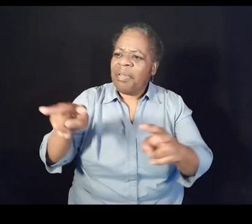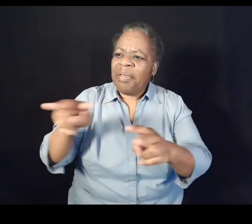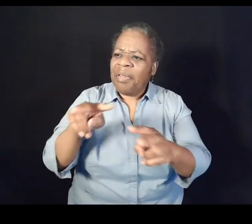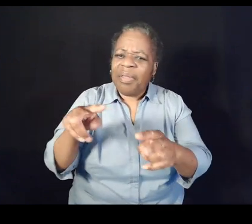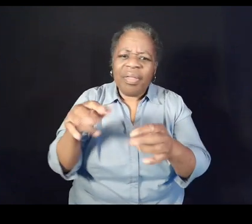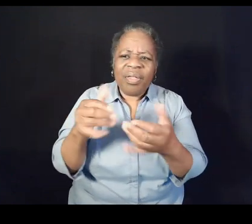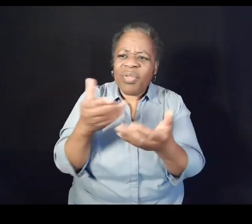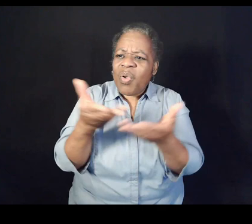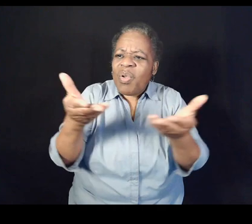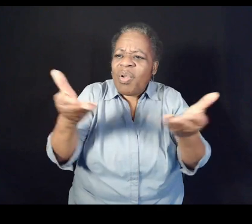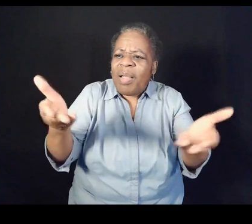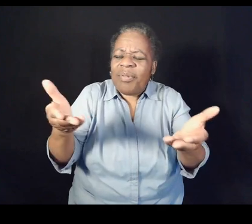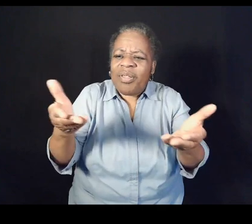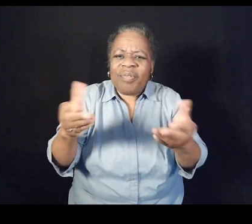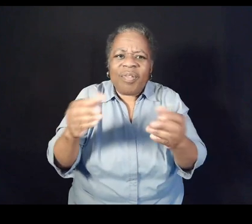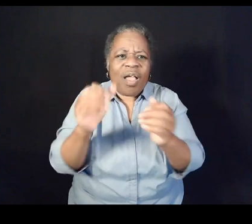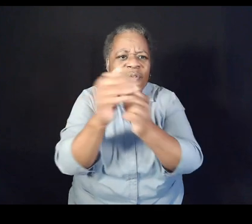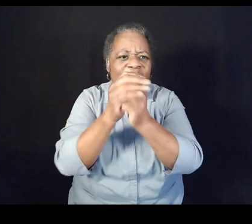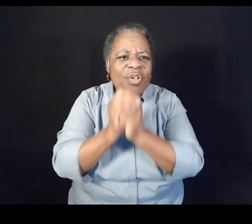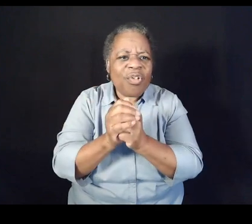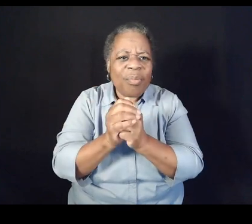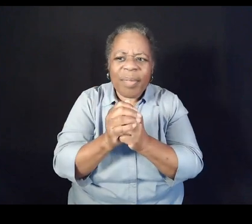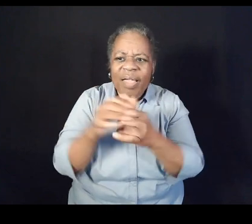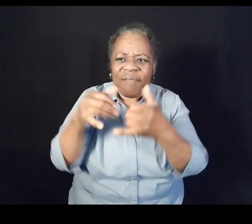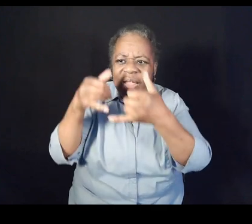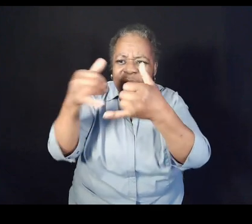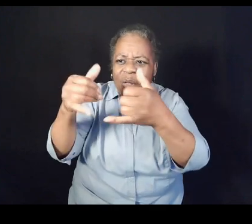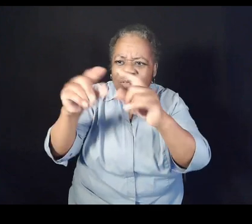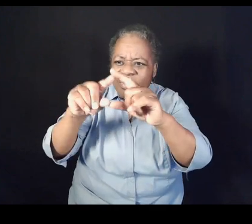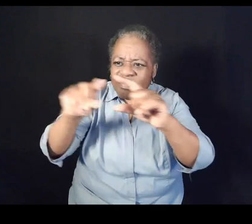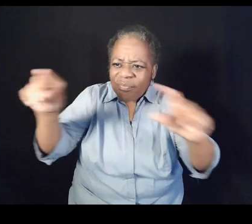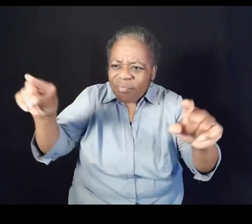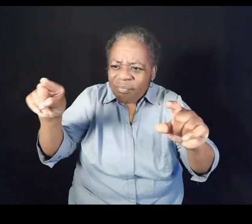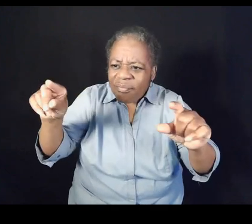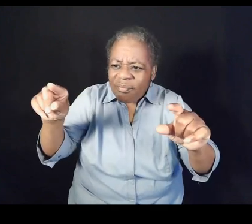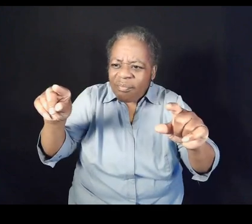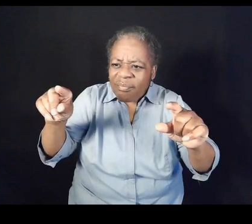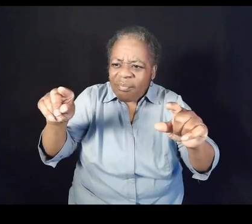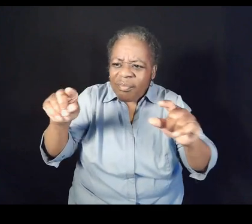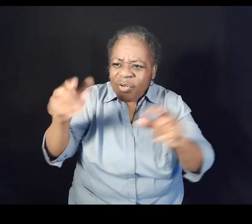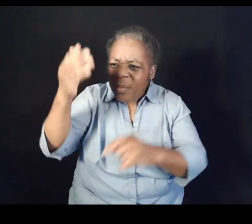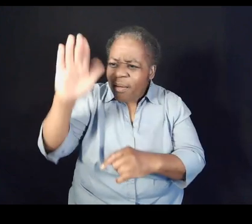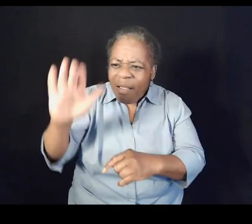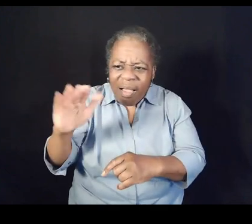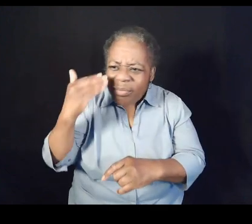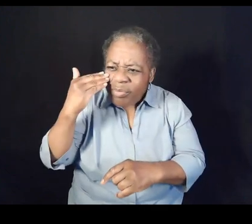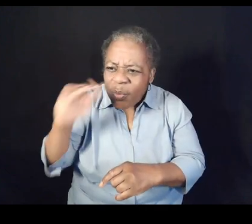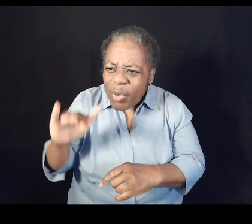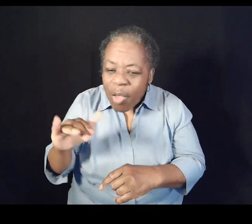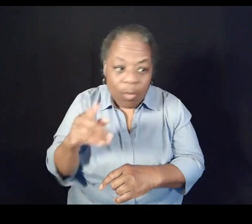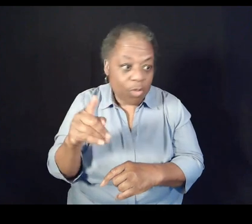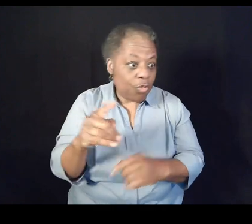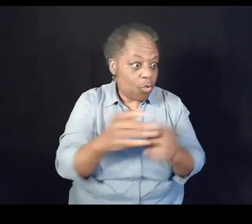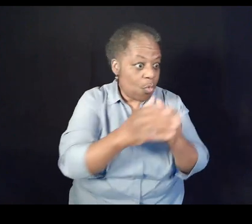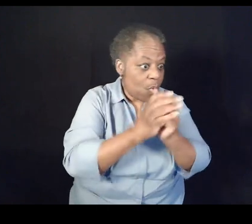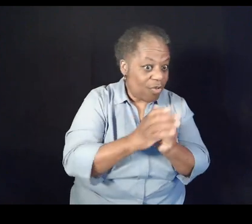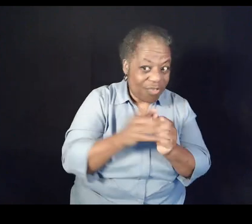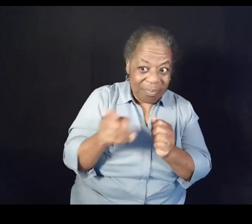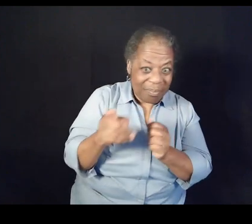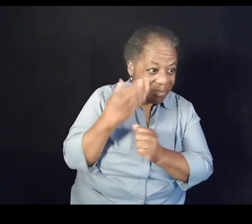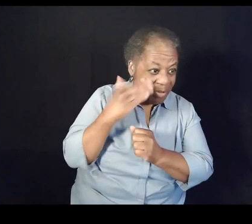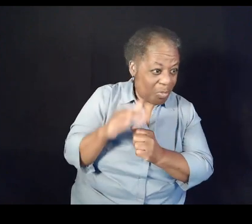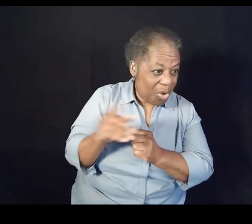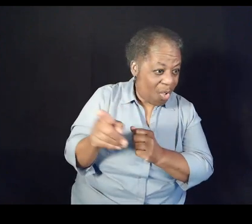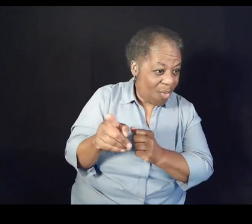found an altar with this inscription, 'To an unknown God.' Now what you worship as something unknown, I am going